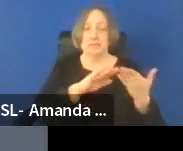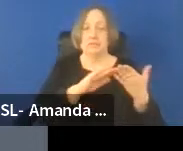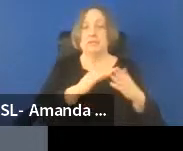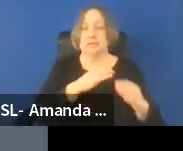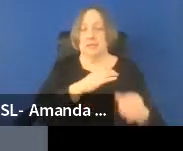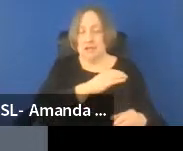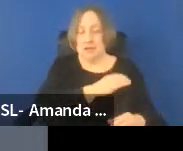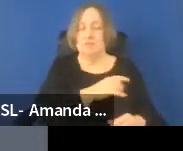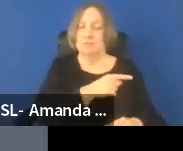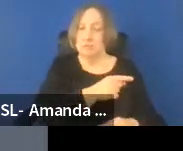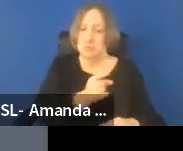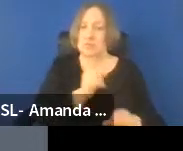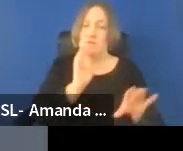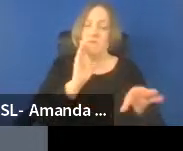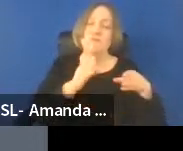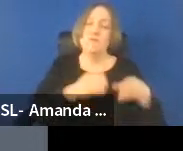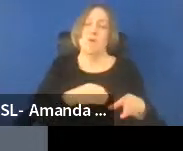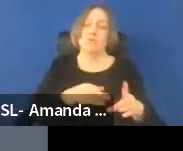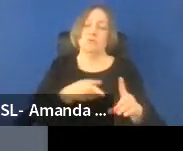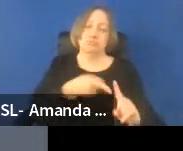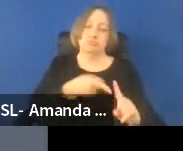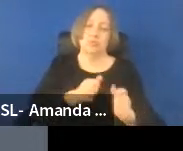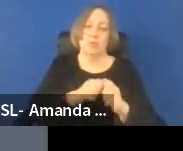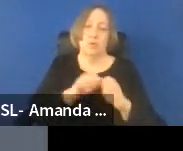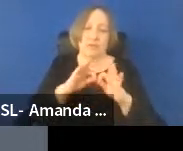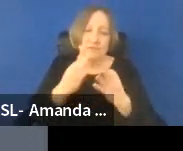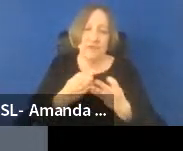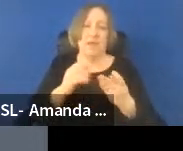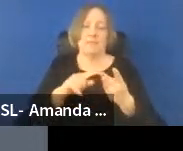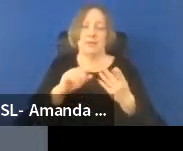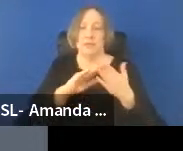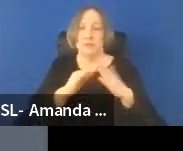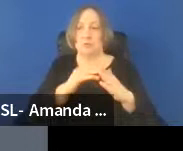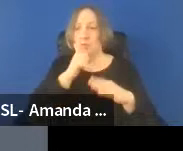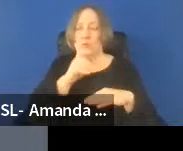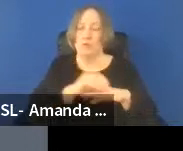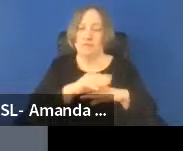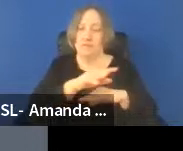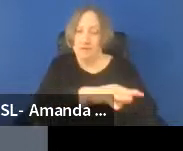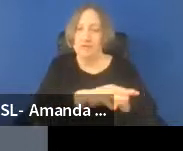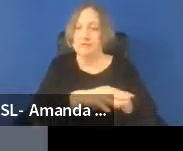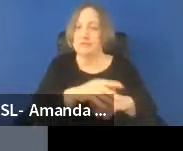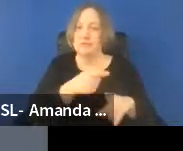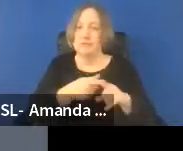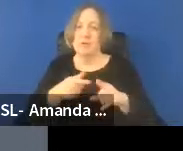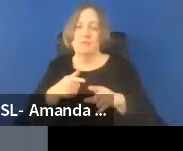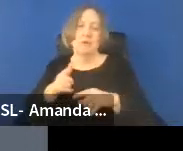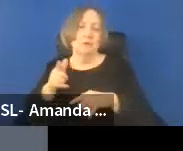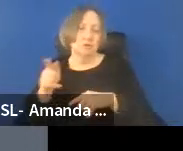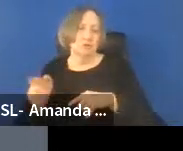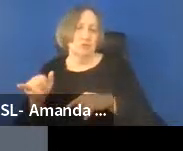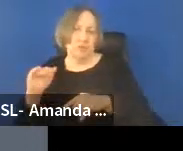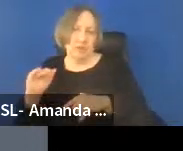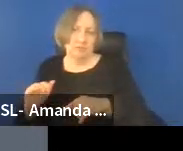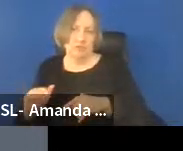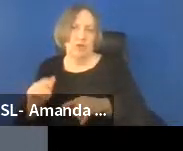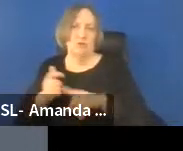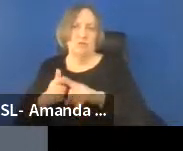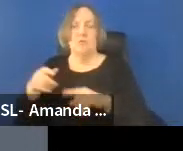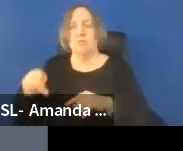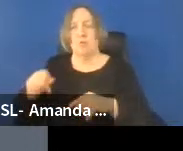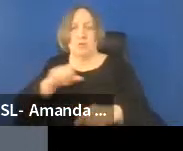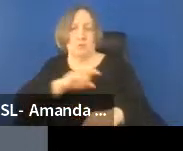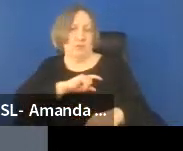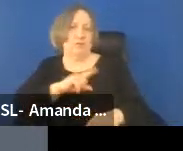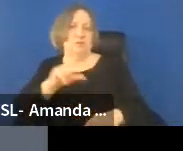council, you know, focus directly with the families and the communities affected by the shooting of that child by Portland police